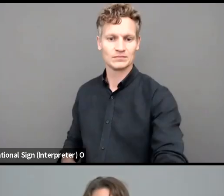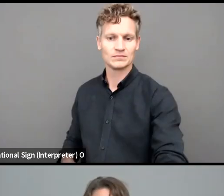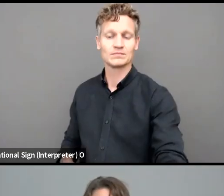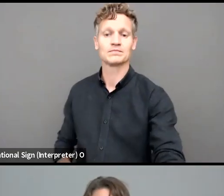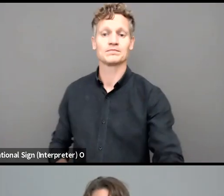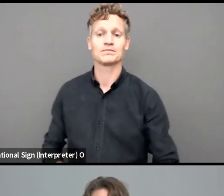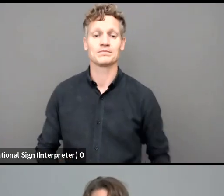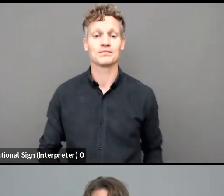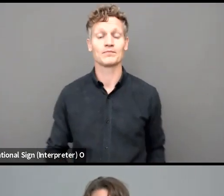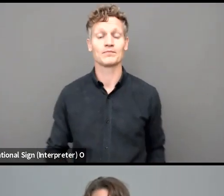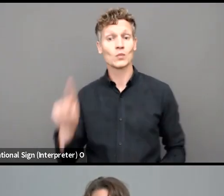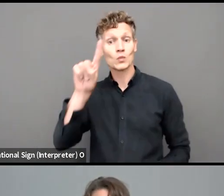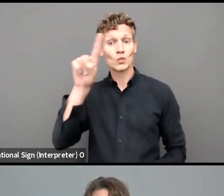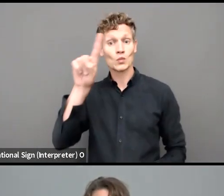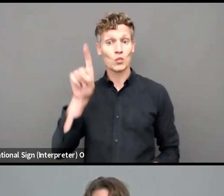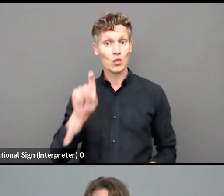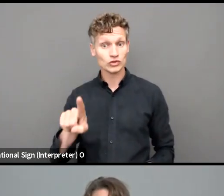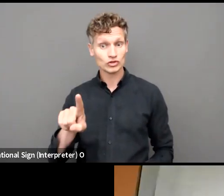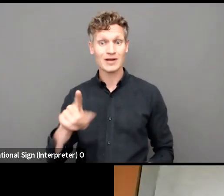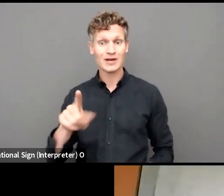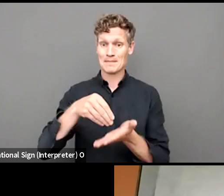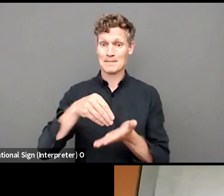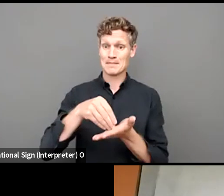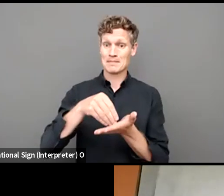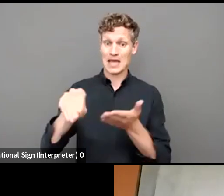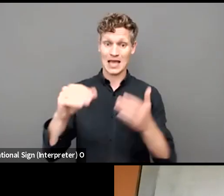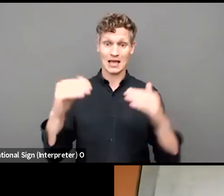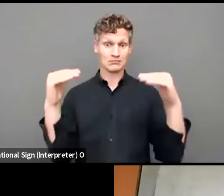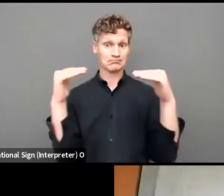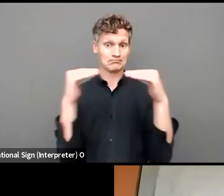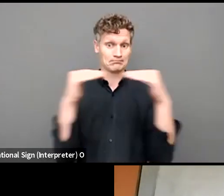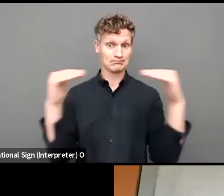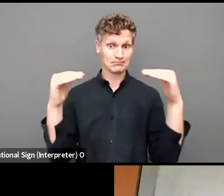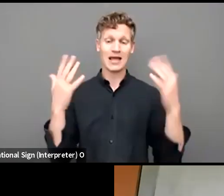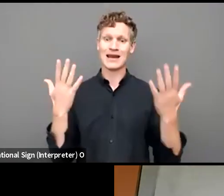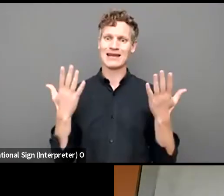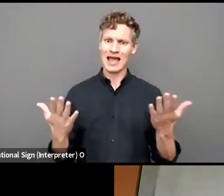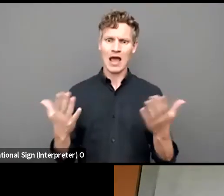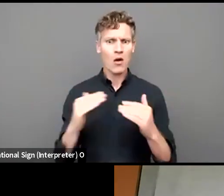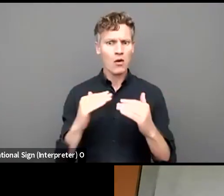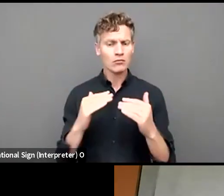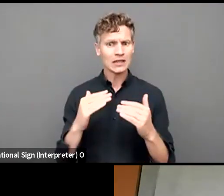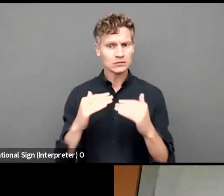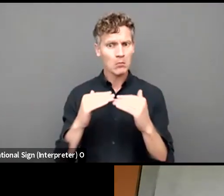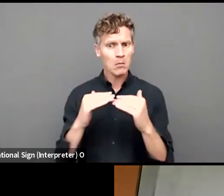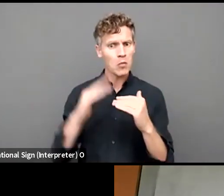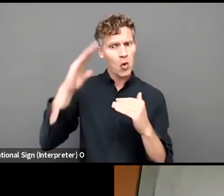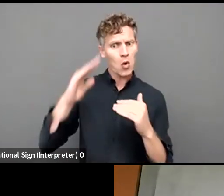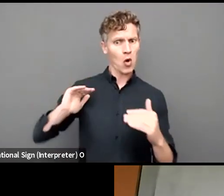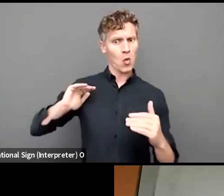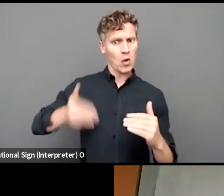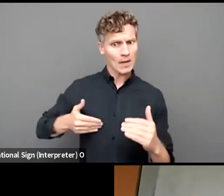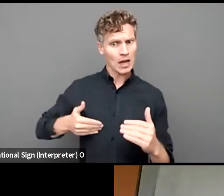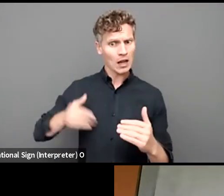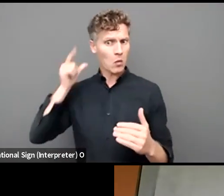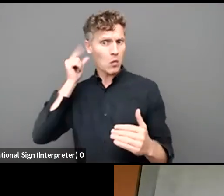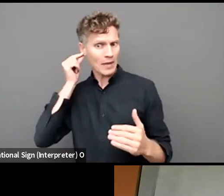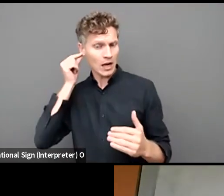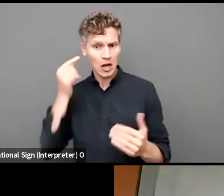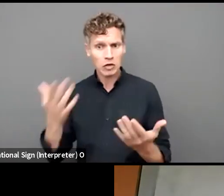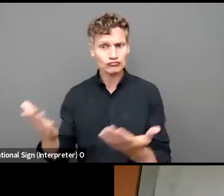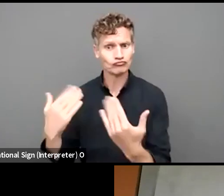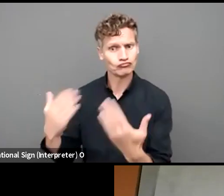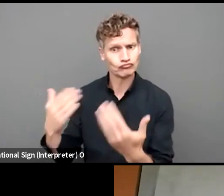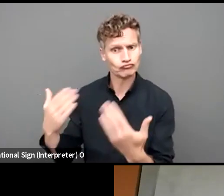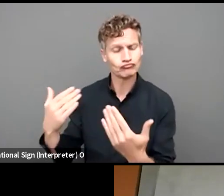more women joining and remaining in the labor force. It translates into positive returns for the company in terms of